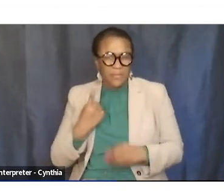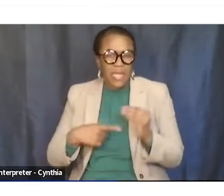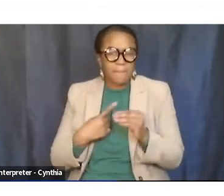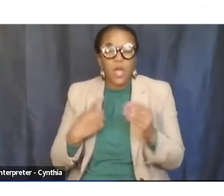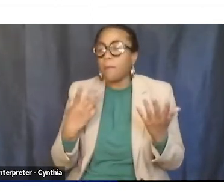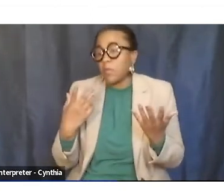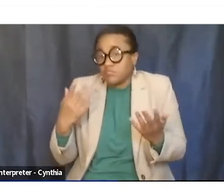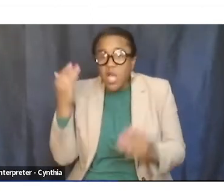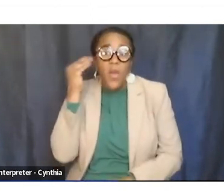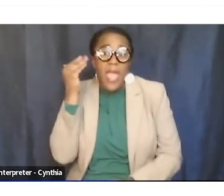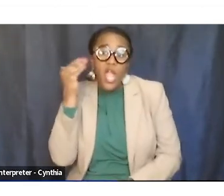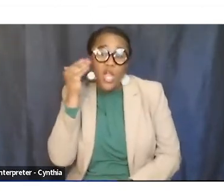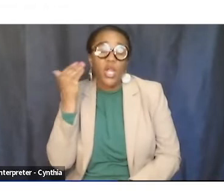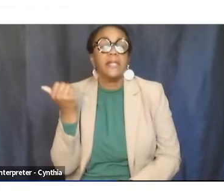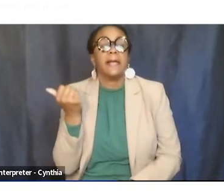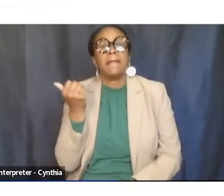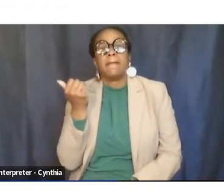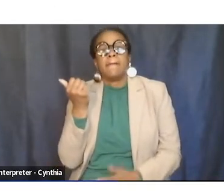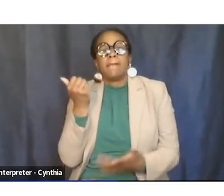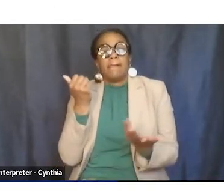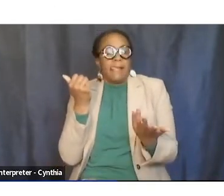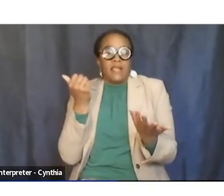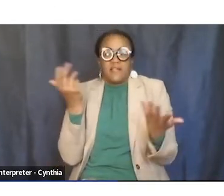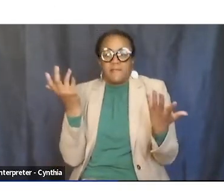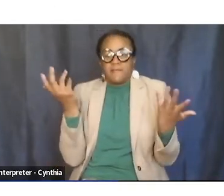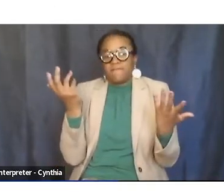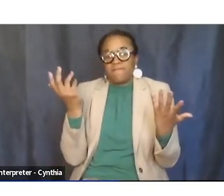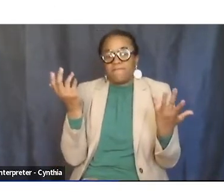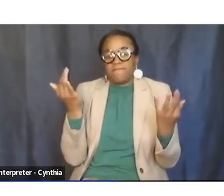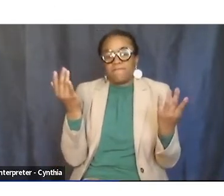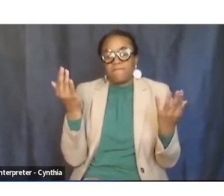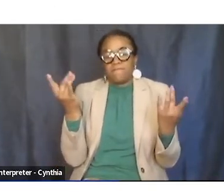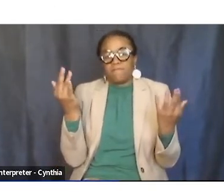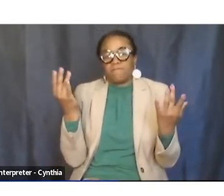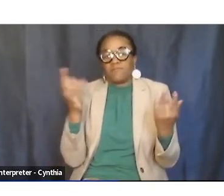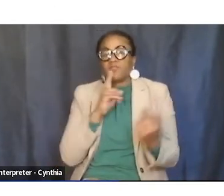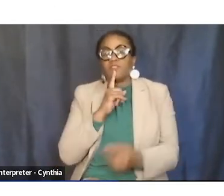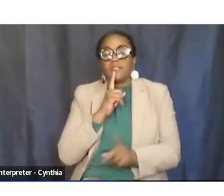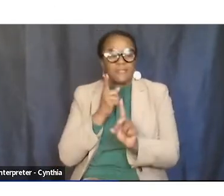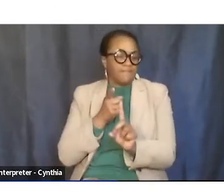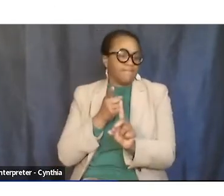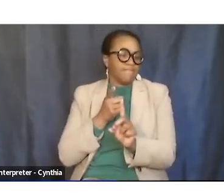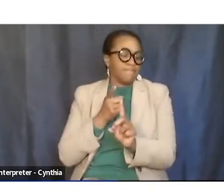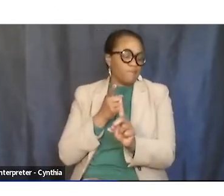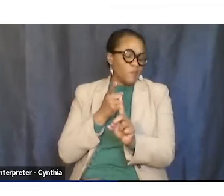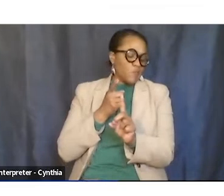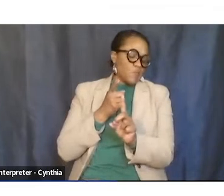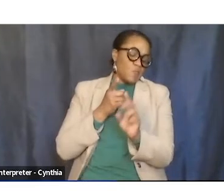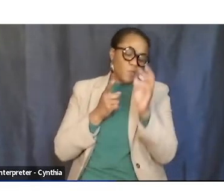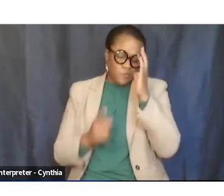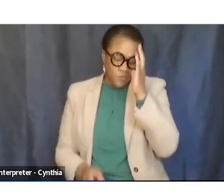least we can be aware. But when it comes to